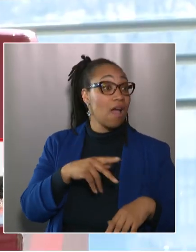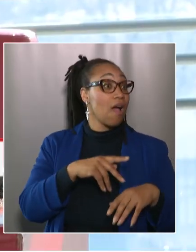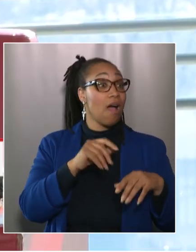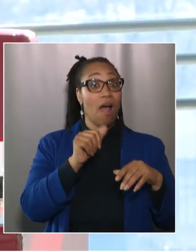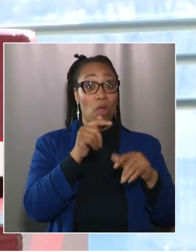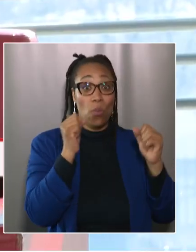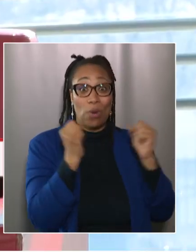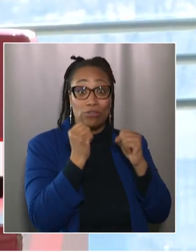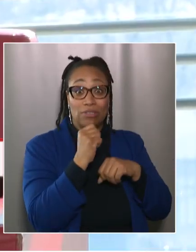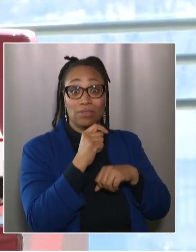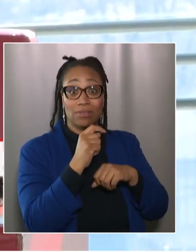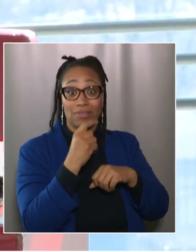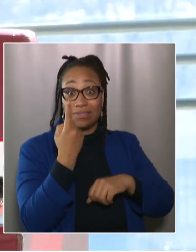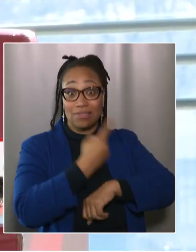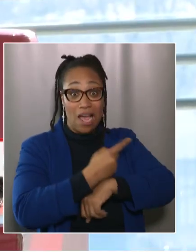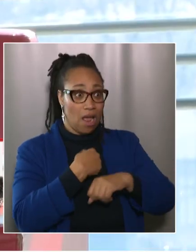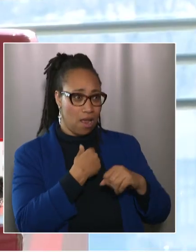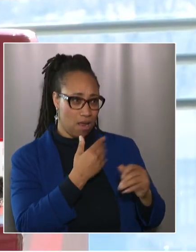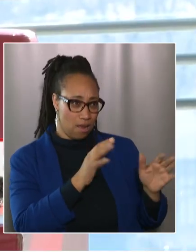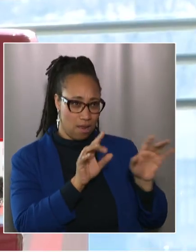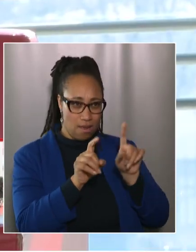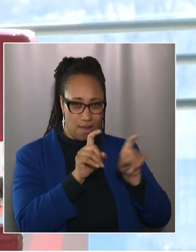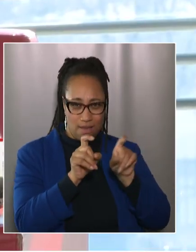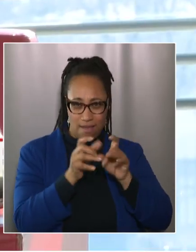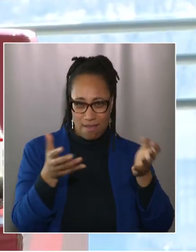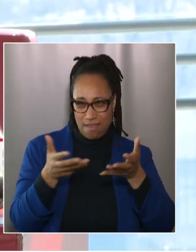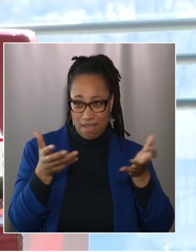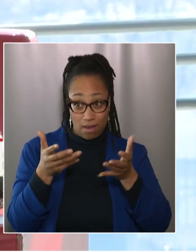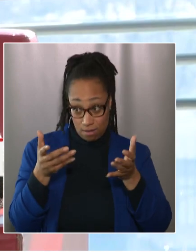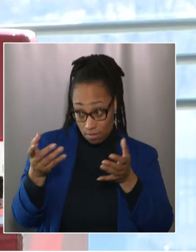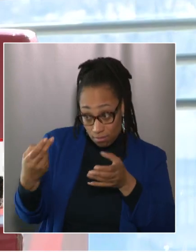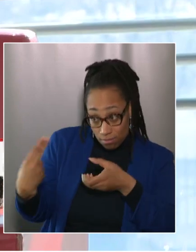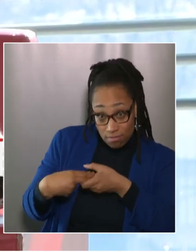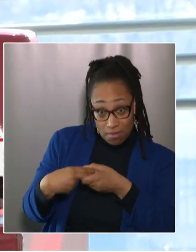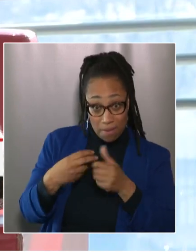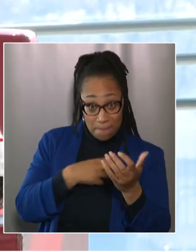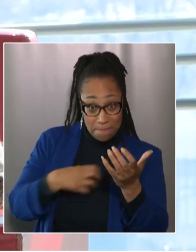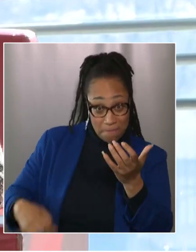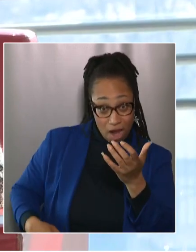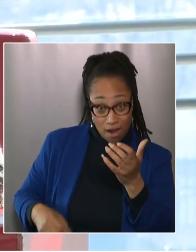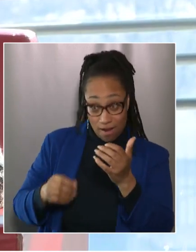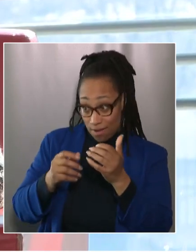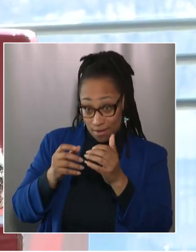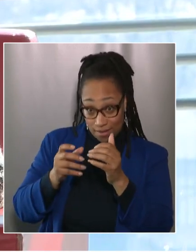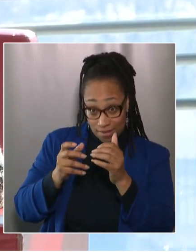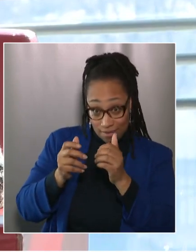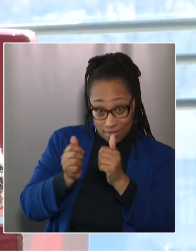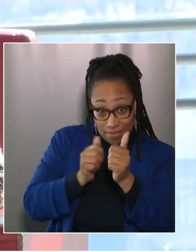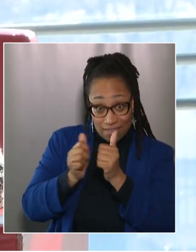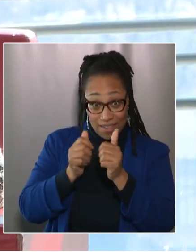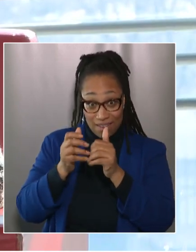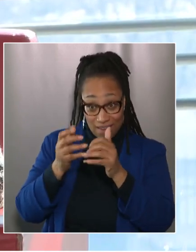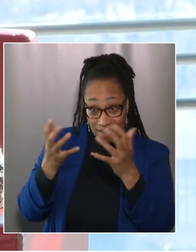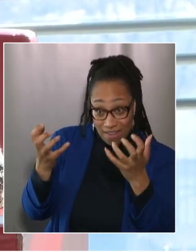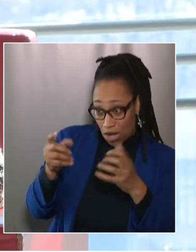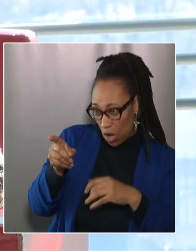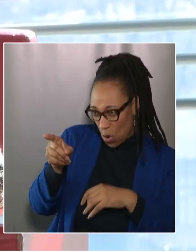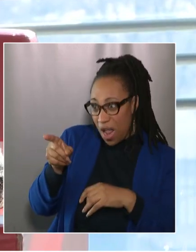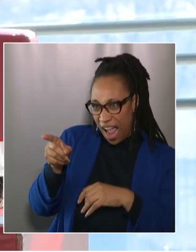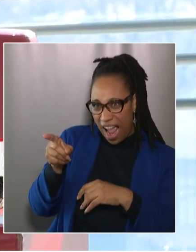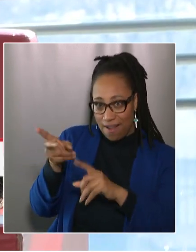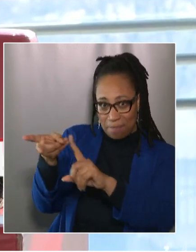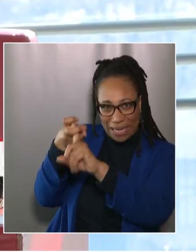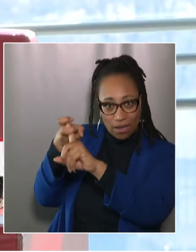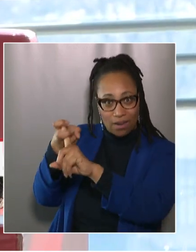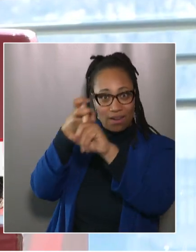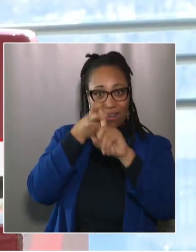and Economic Development. And that was Brian Kenner. That was a promise I made, and I worked really, really hard at that. That was